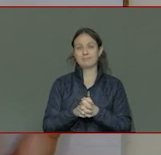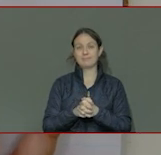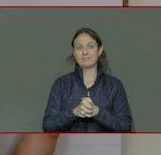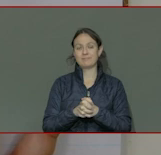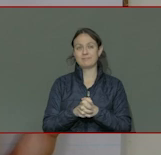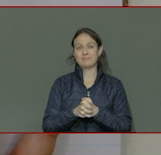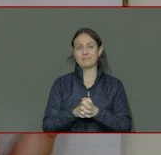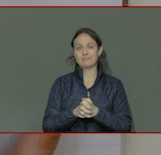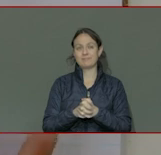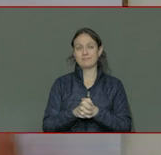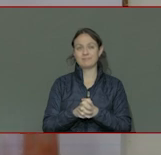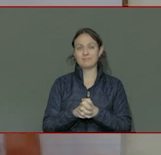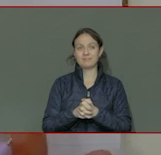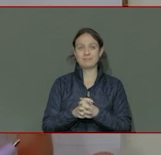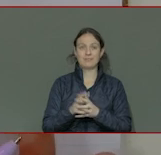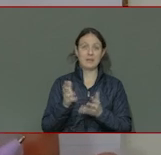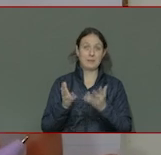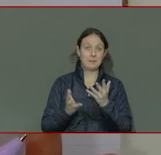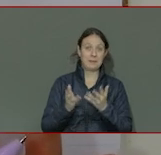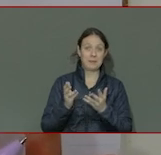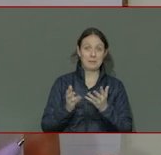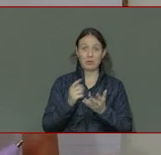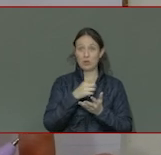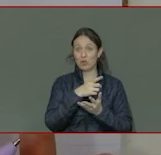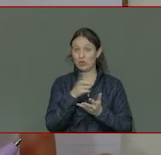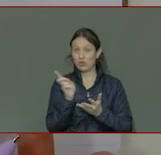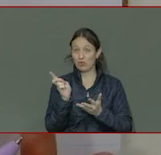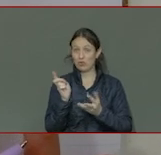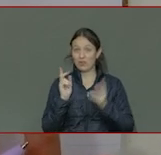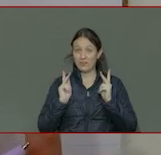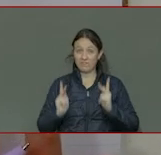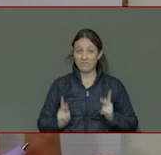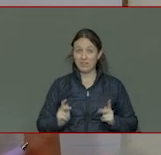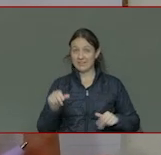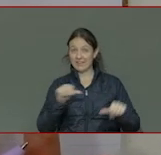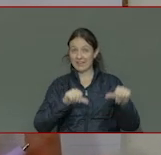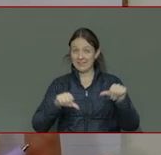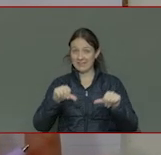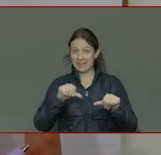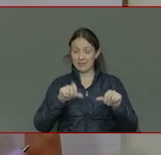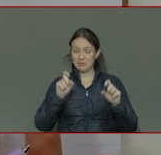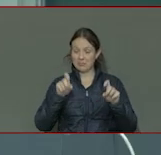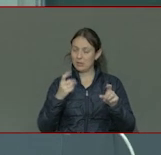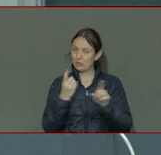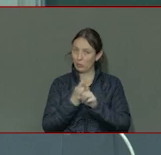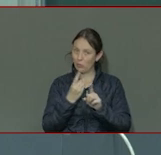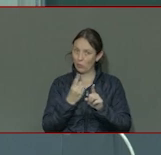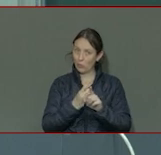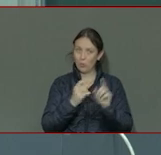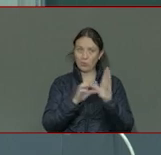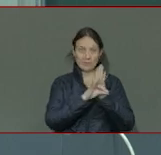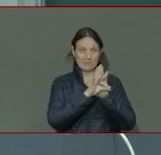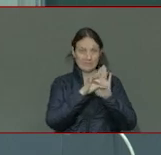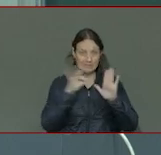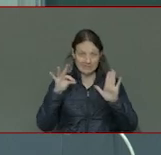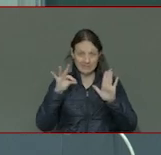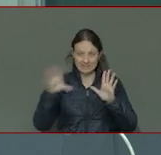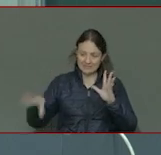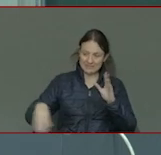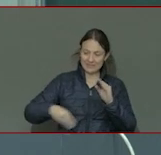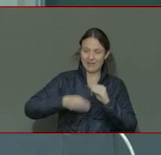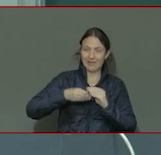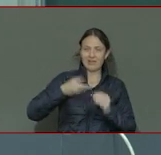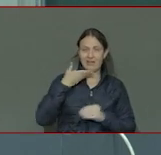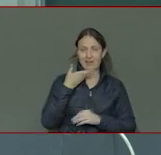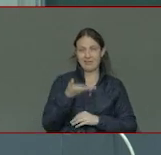If you have any discussion in physics, you must write a formula in your discussion. So